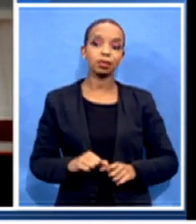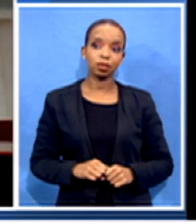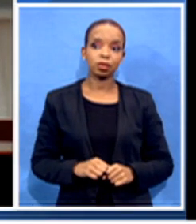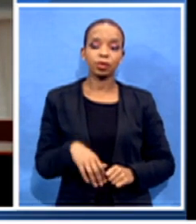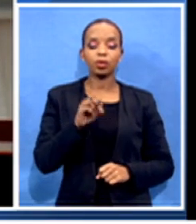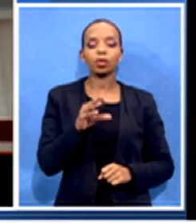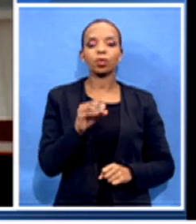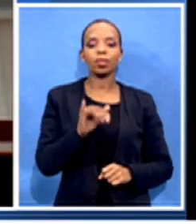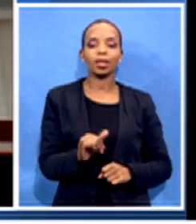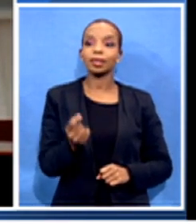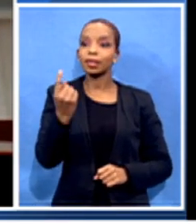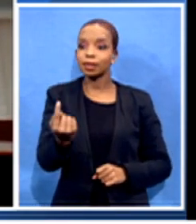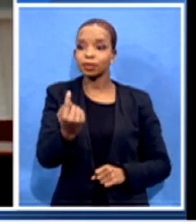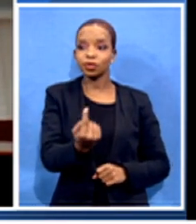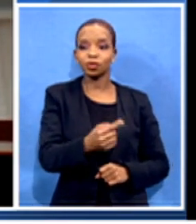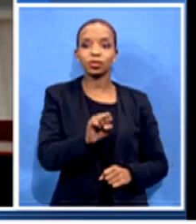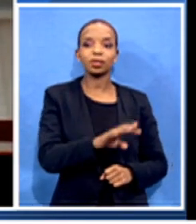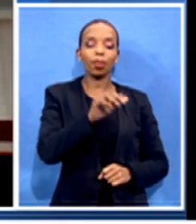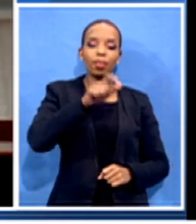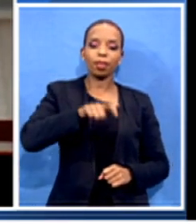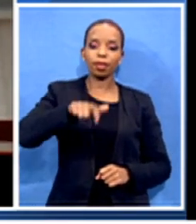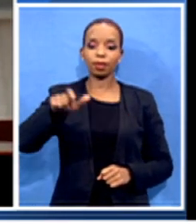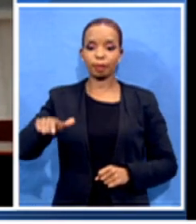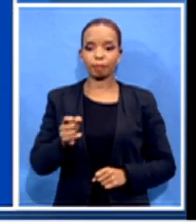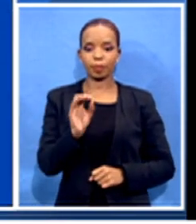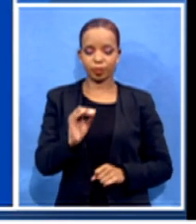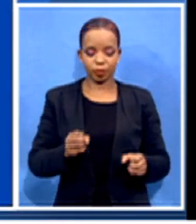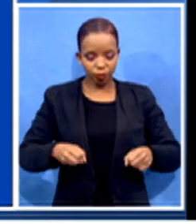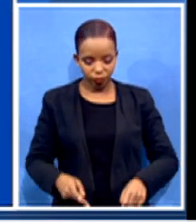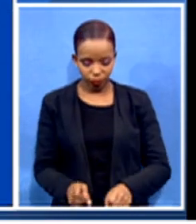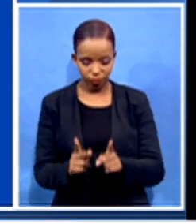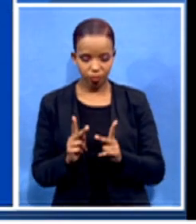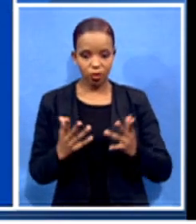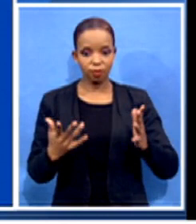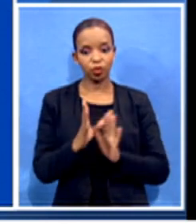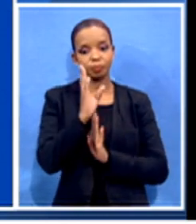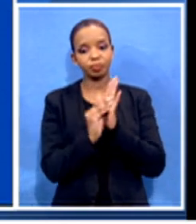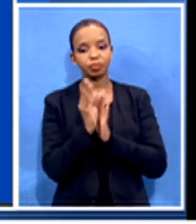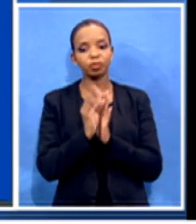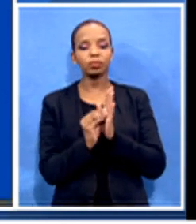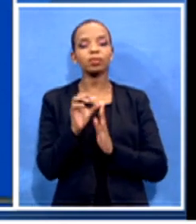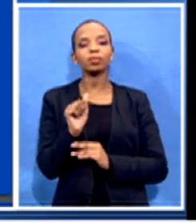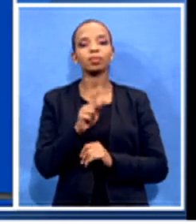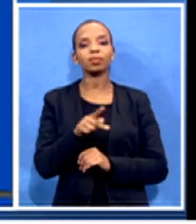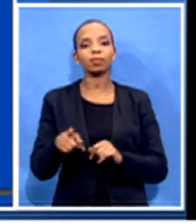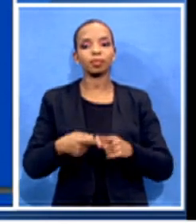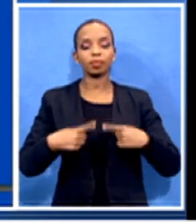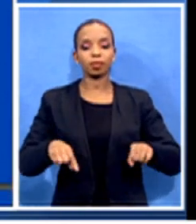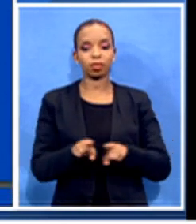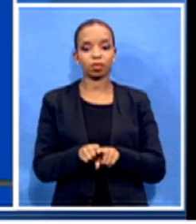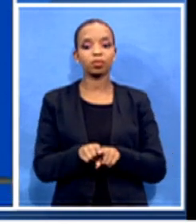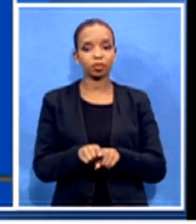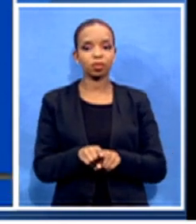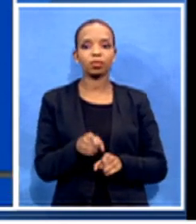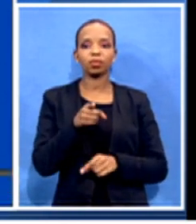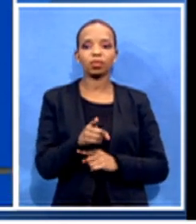that each and every South African who has an opportunity to download our app would then be in a